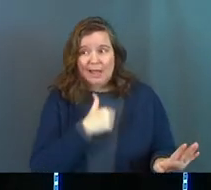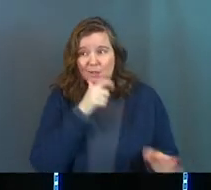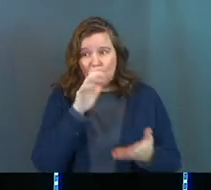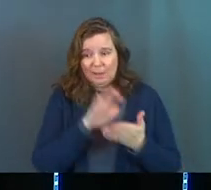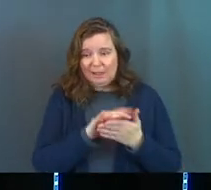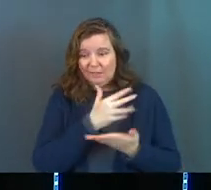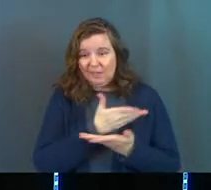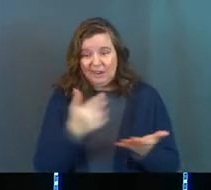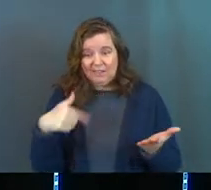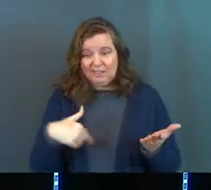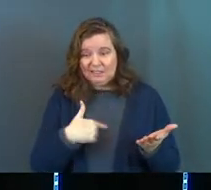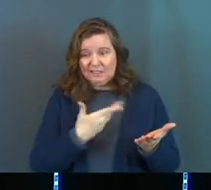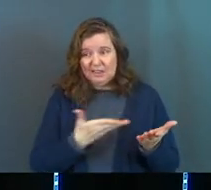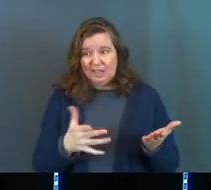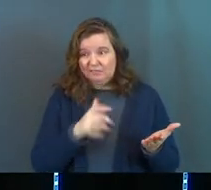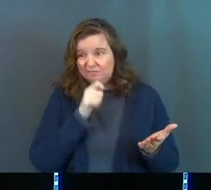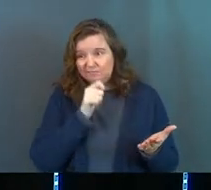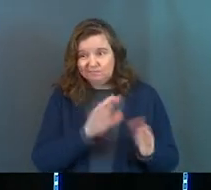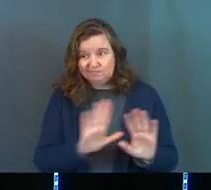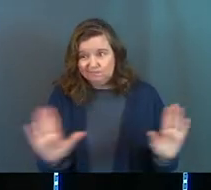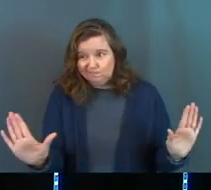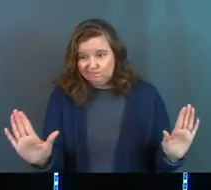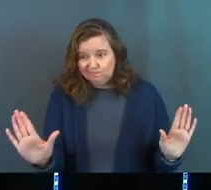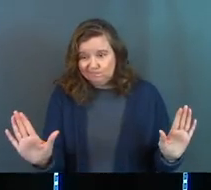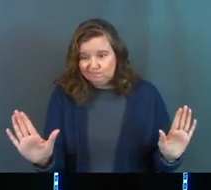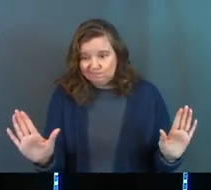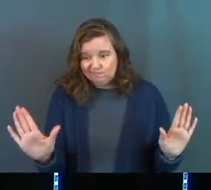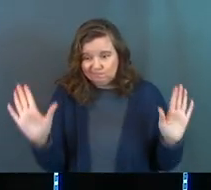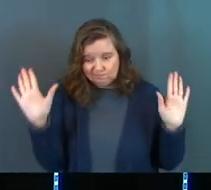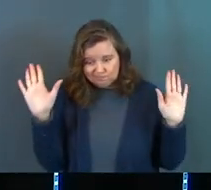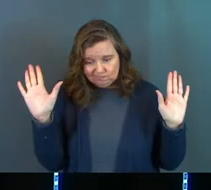don't believe any of this stuff.